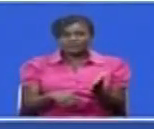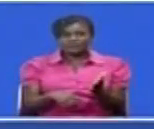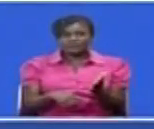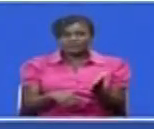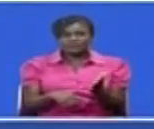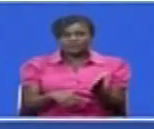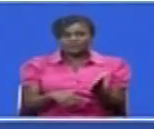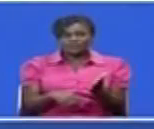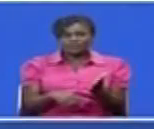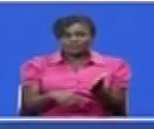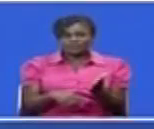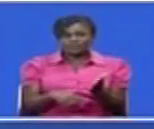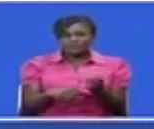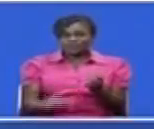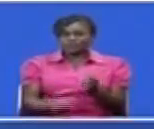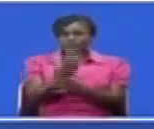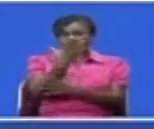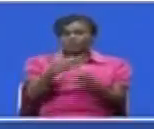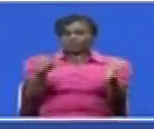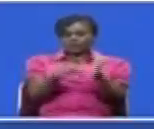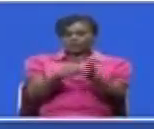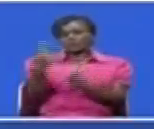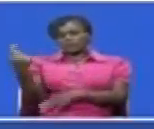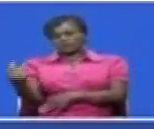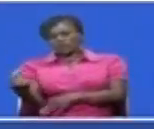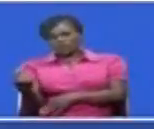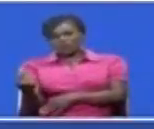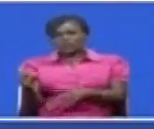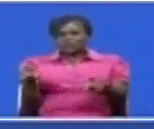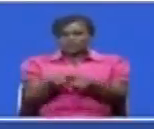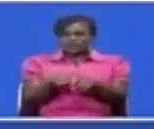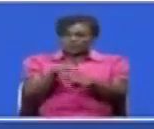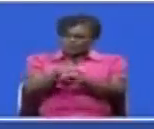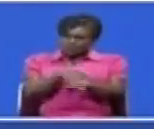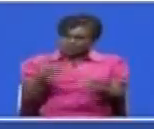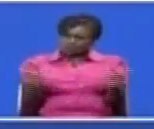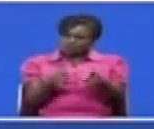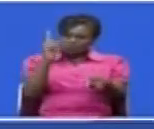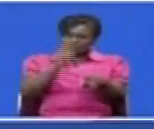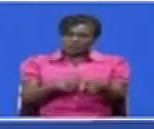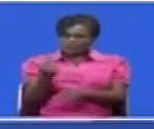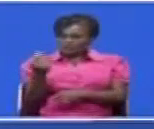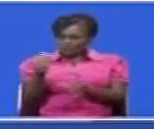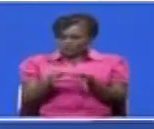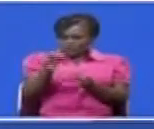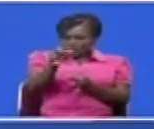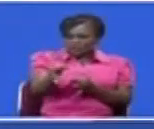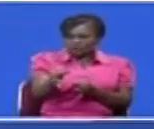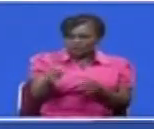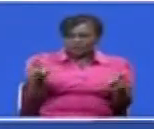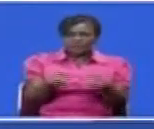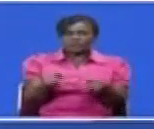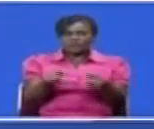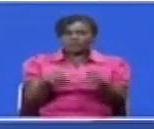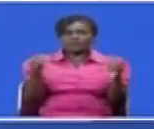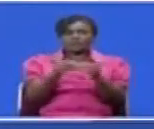huge desert belts have been created. However, this will only be for a short while. A few kilometers out of E42 camp,